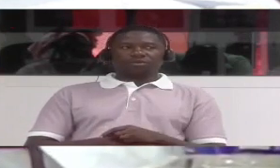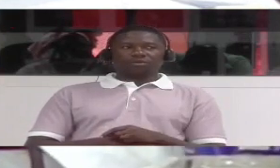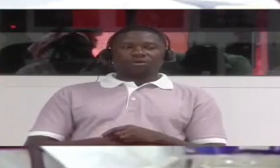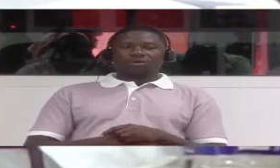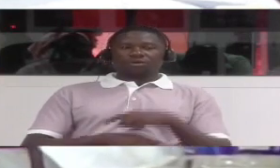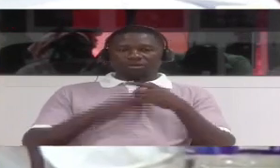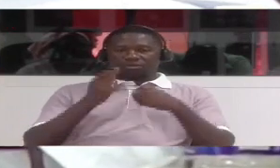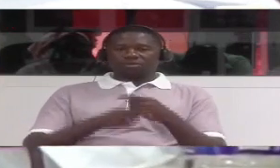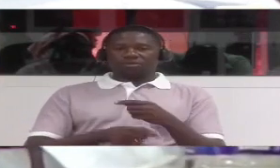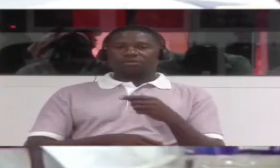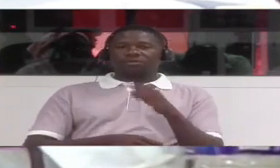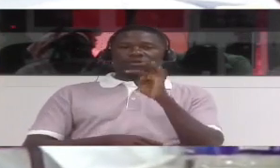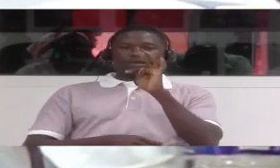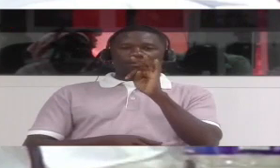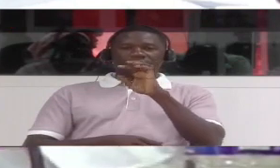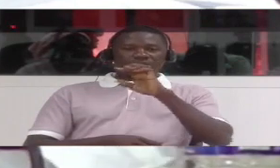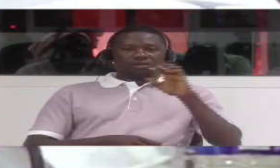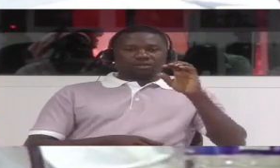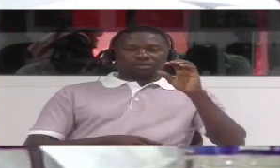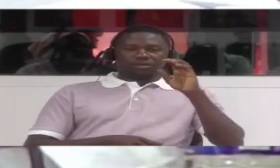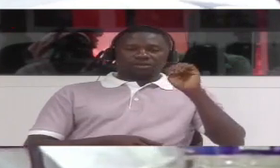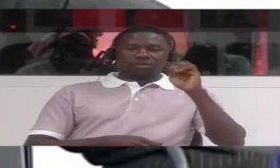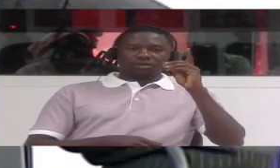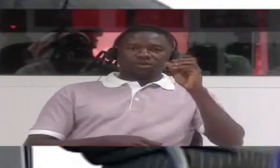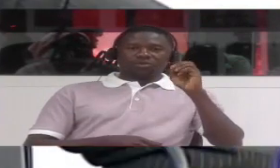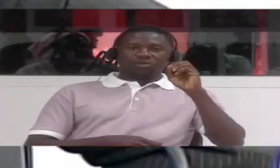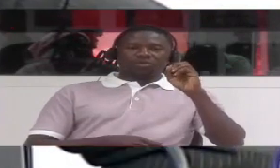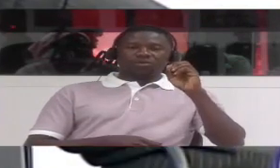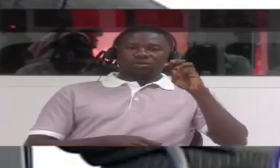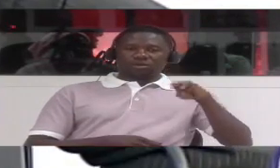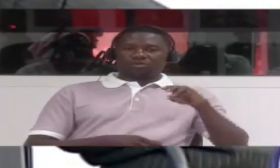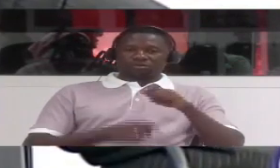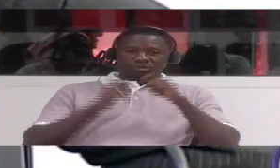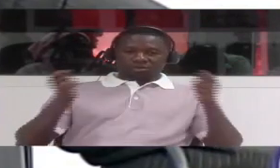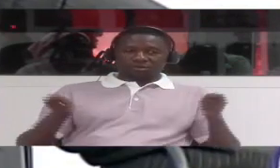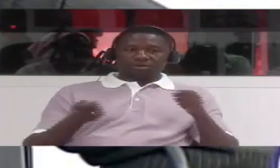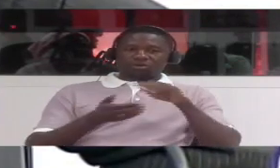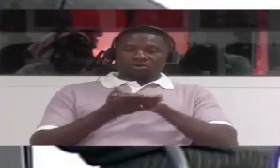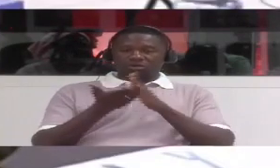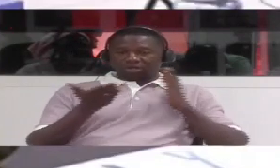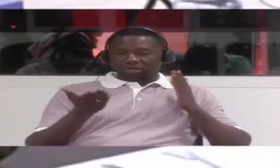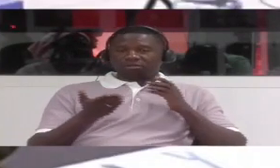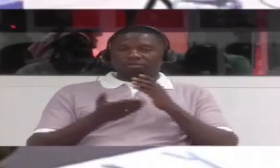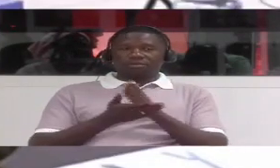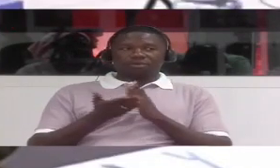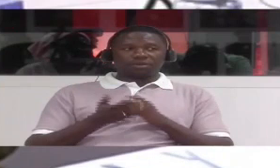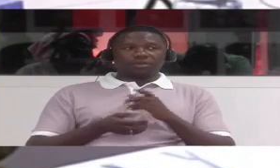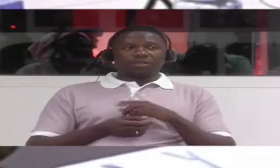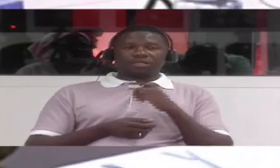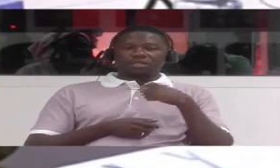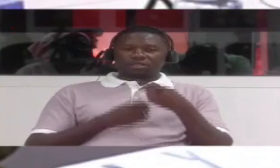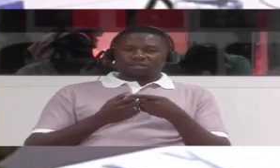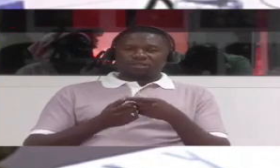don yim ngeen don bañ pour ngeen jokalante ak ñoom nguur gi def ko téré won pour ngeen jokalante ak ñoom wala dañ téré won ay yenen